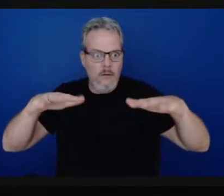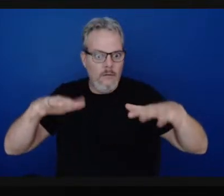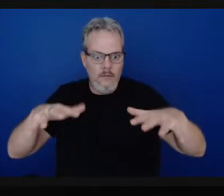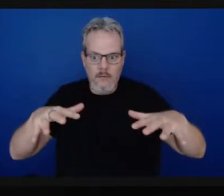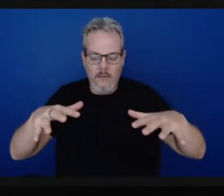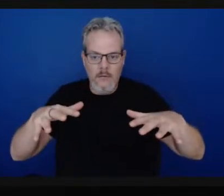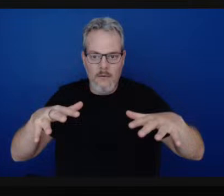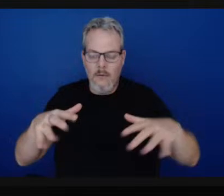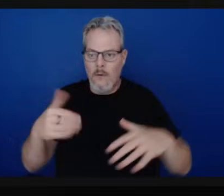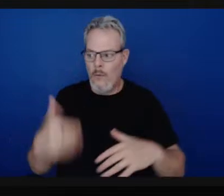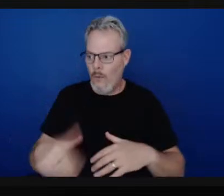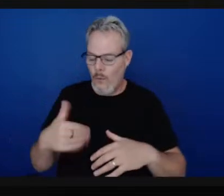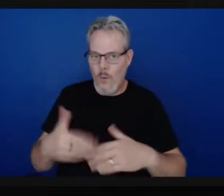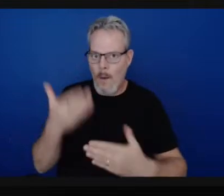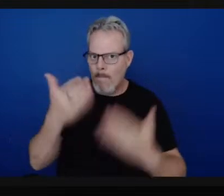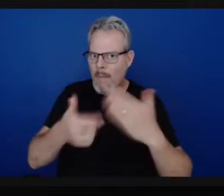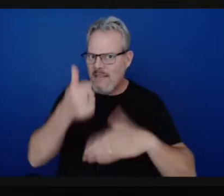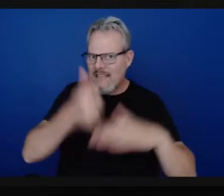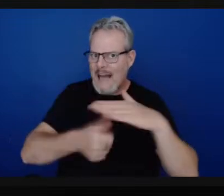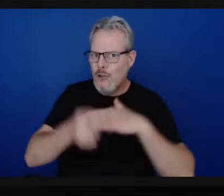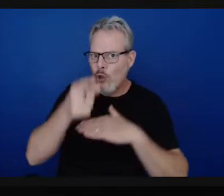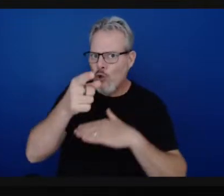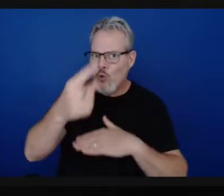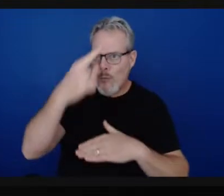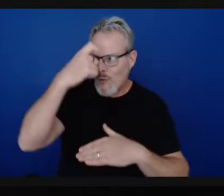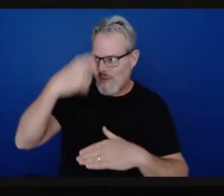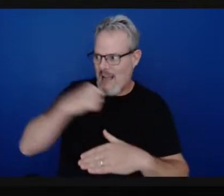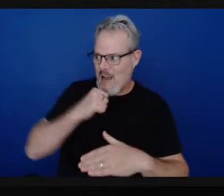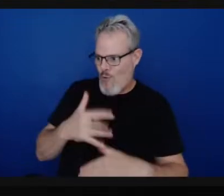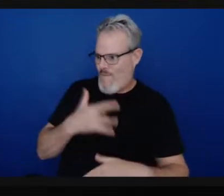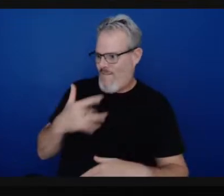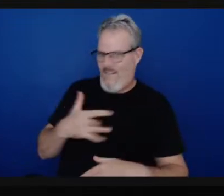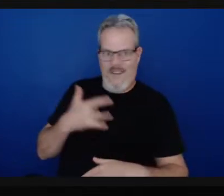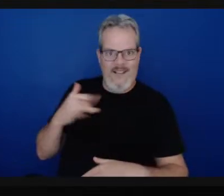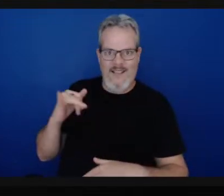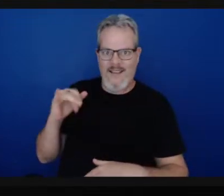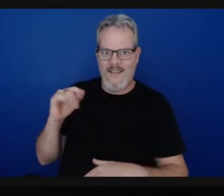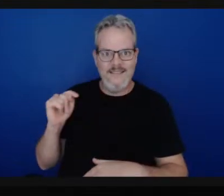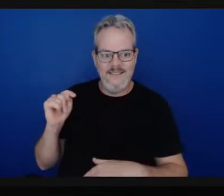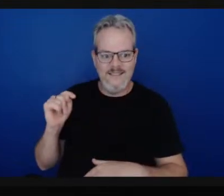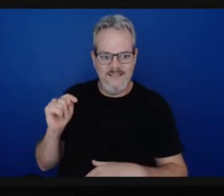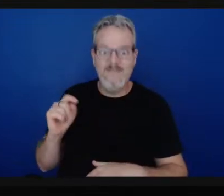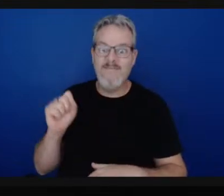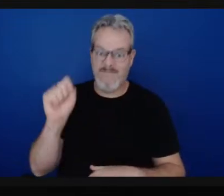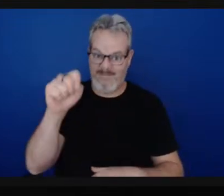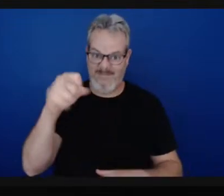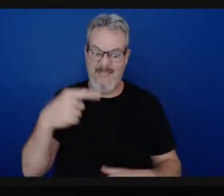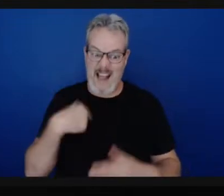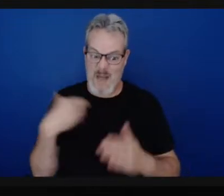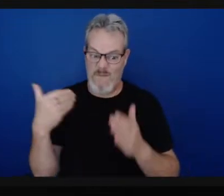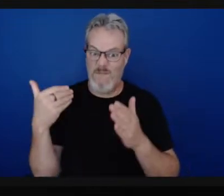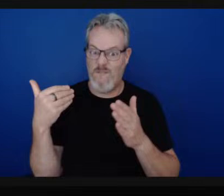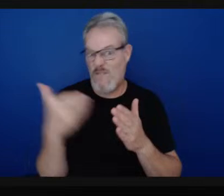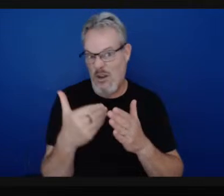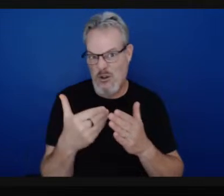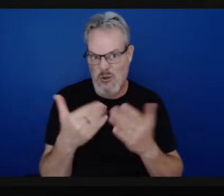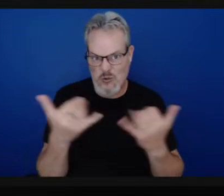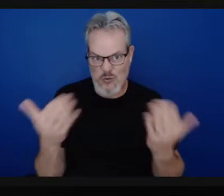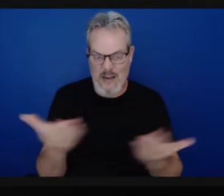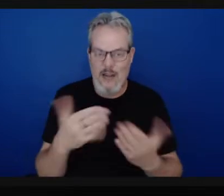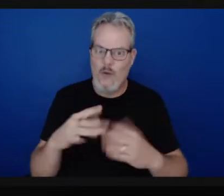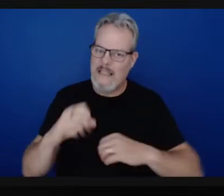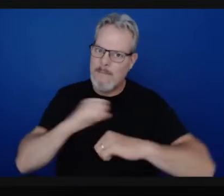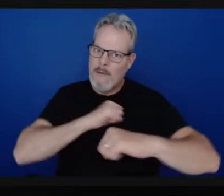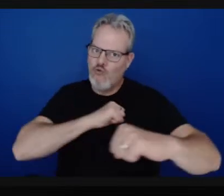Must be under you, because I do not feel it. Yeah, I'm pretty close up here. We've been rattling for a